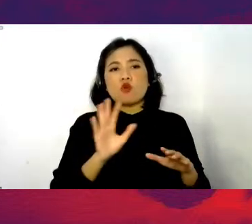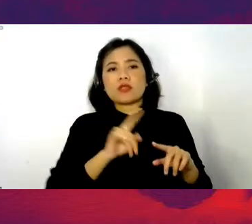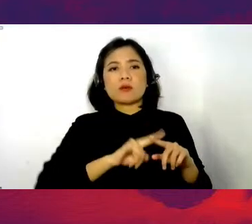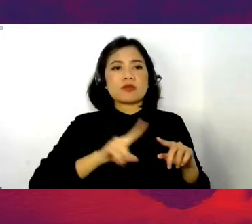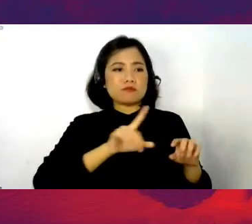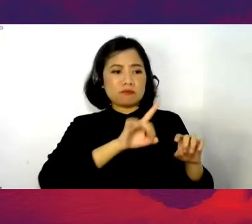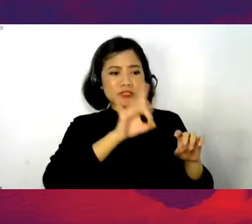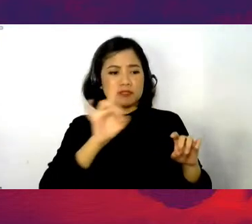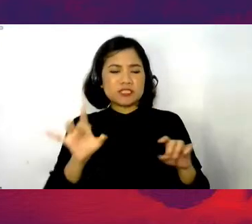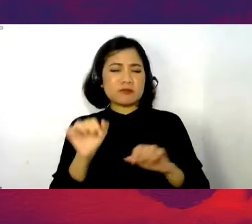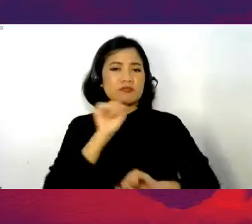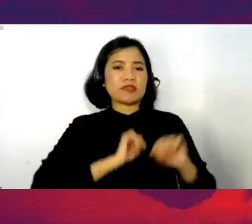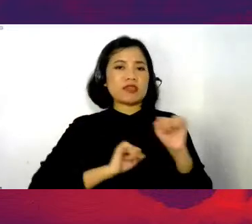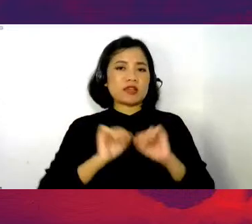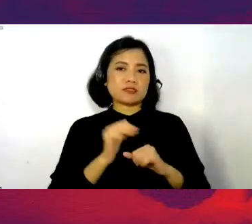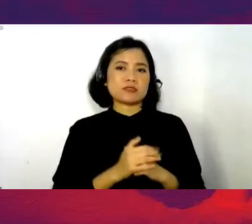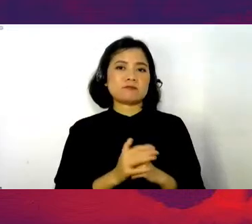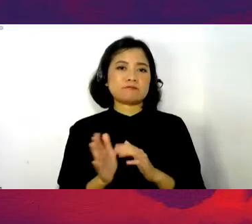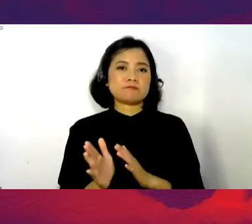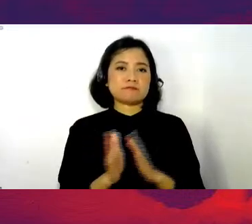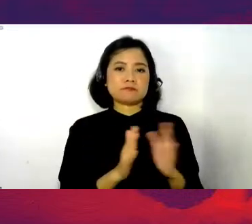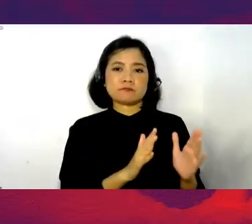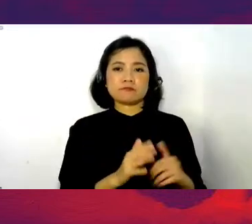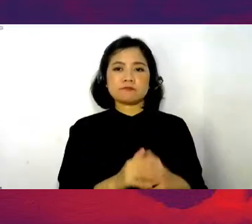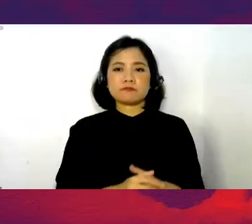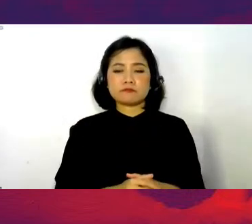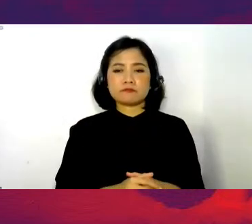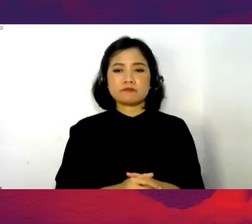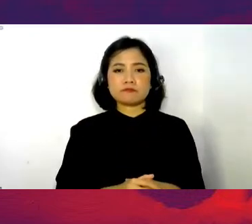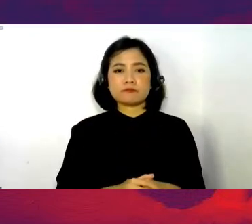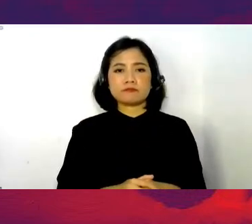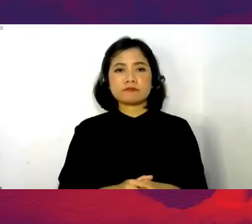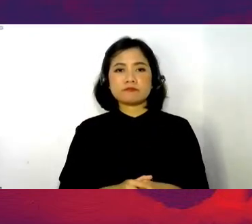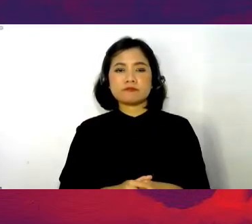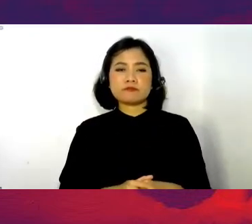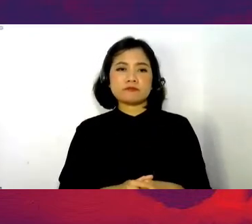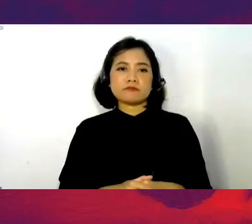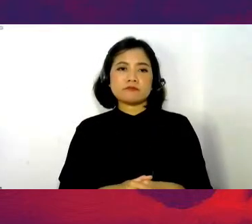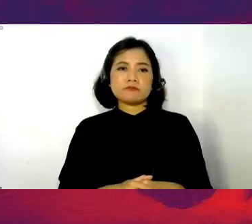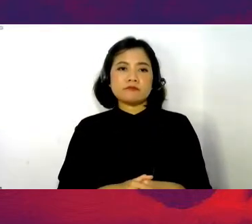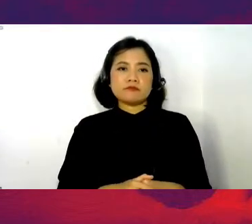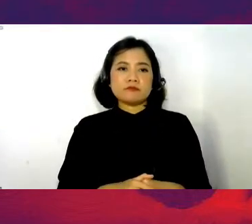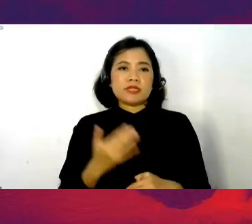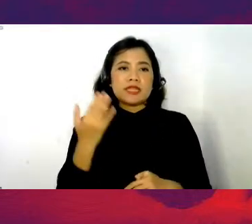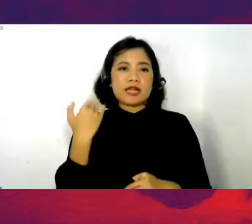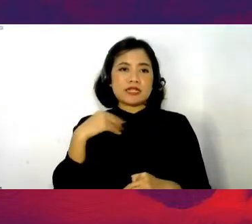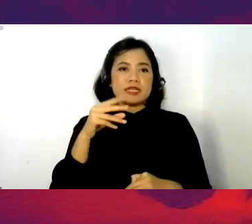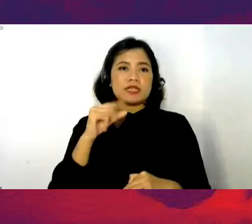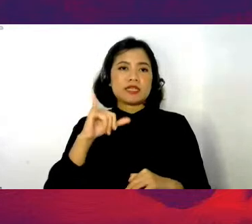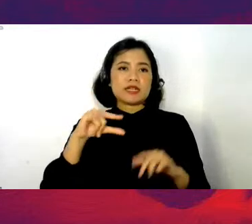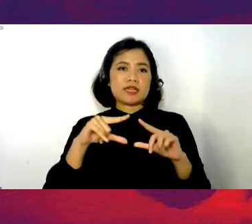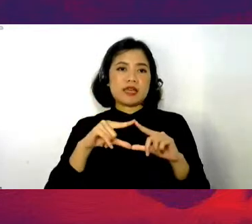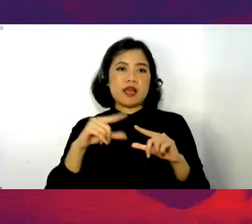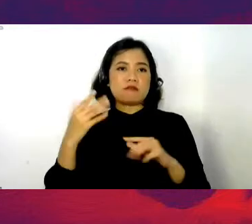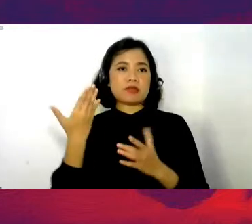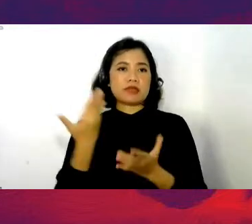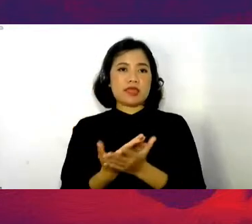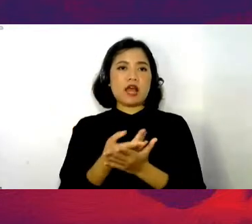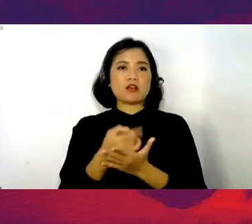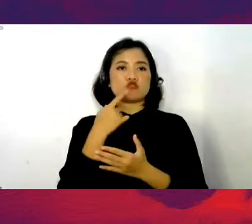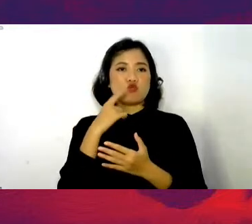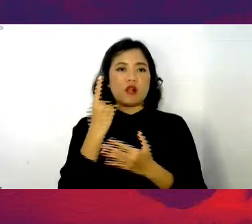inherently multidimensional. Indeed, it's inherently multidimensional. But because of that, it's also very complicated in measuring